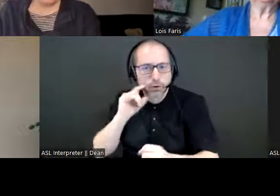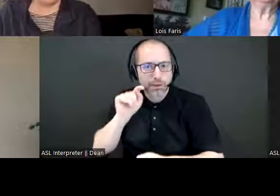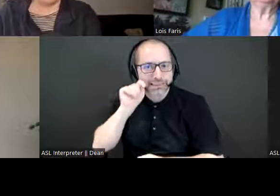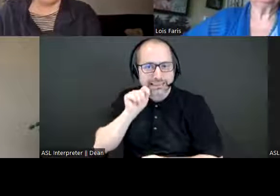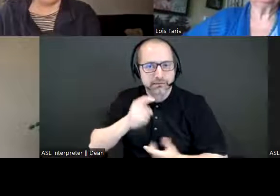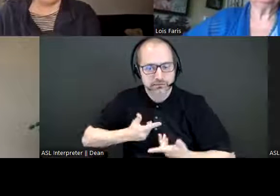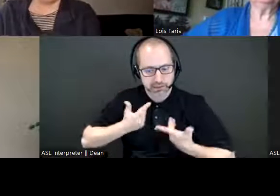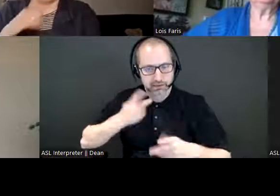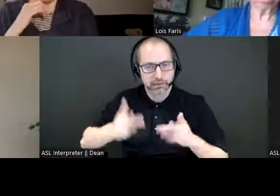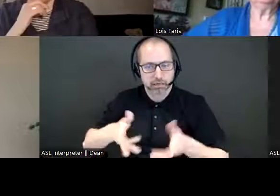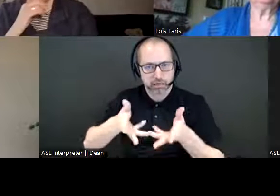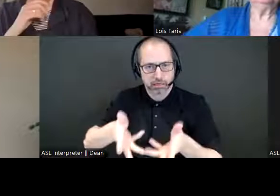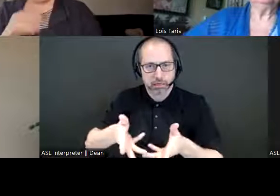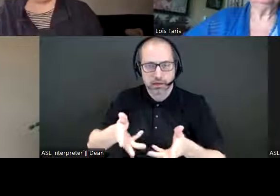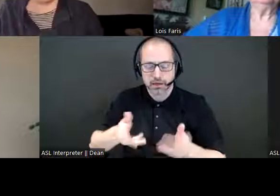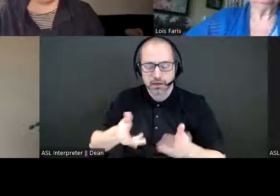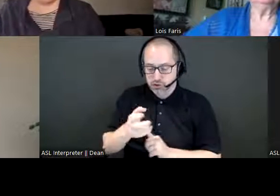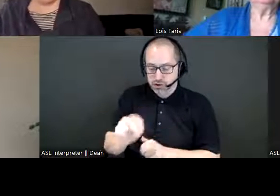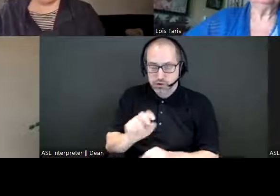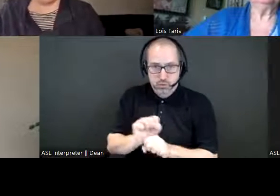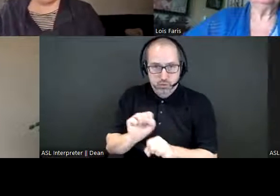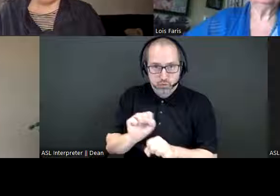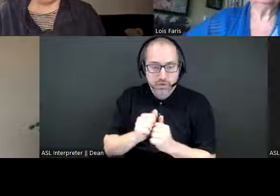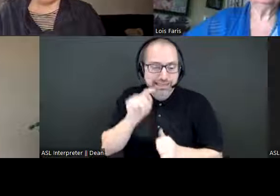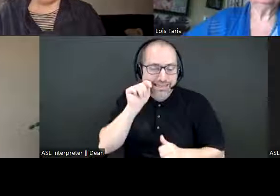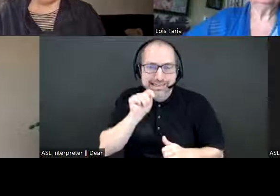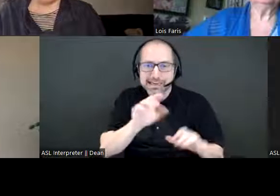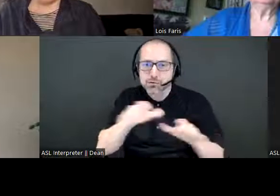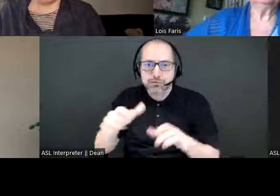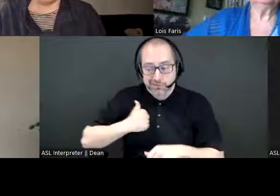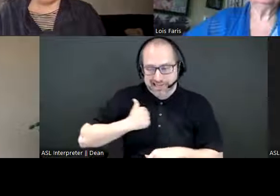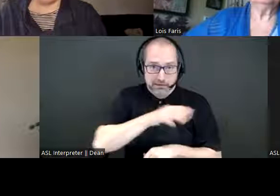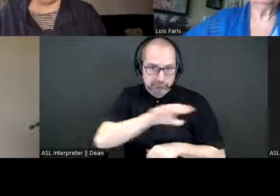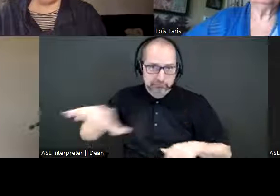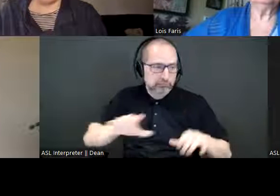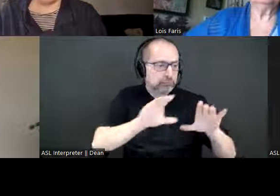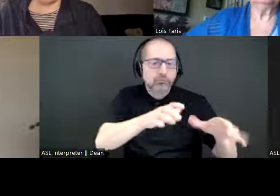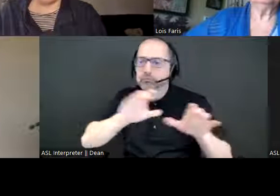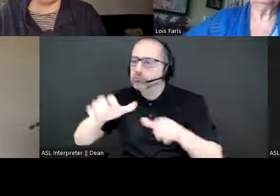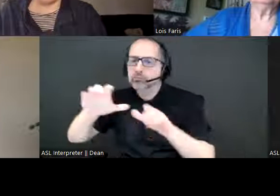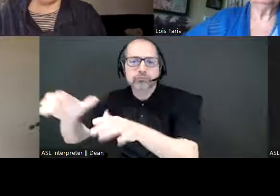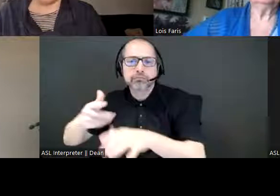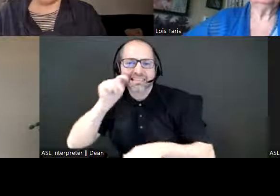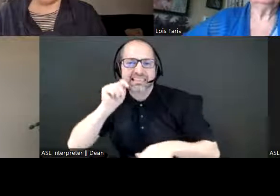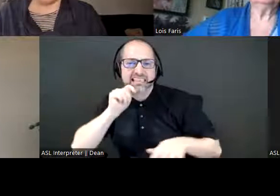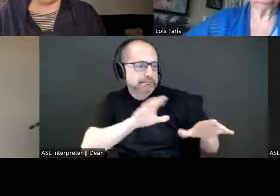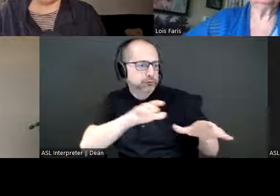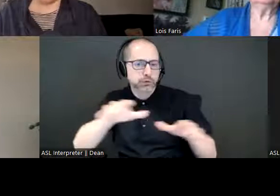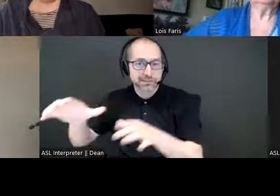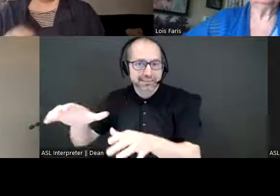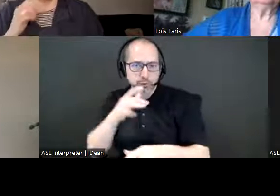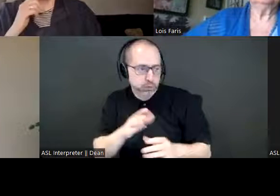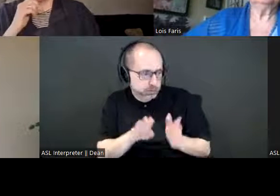Sharon worked with 5 representative teen groups from across Canada to develop and field test this